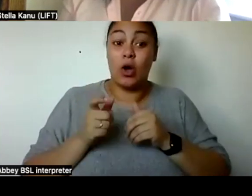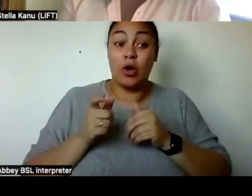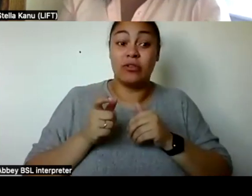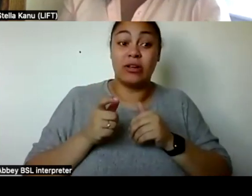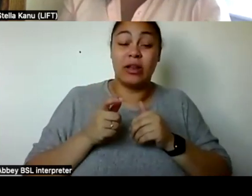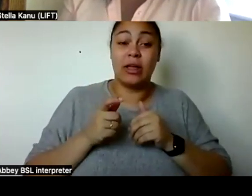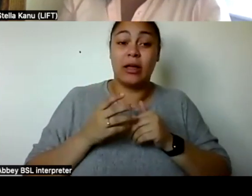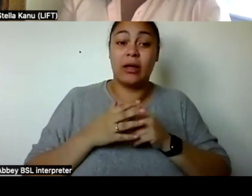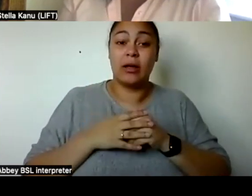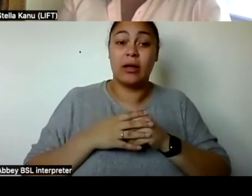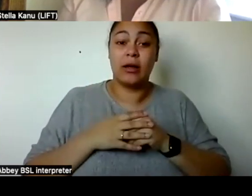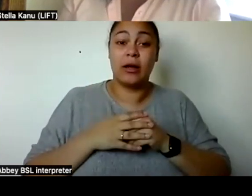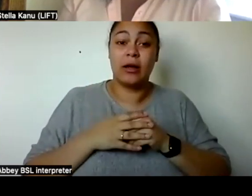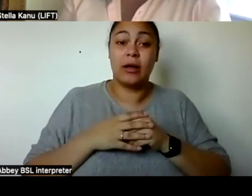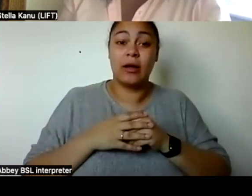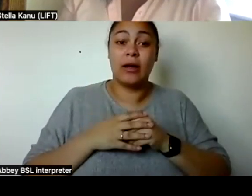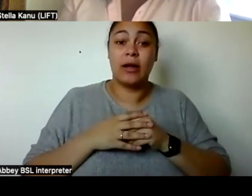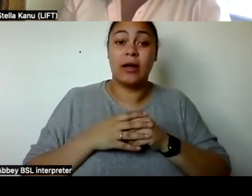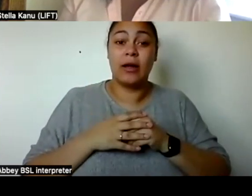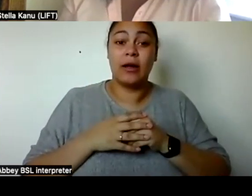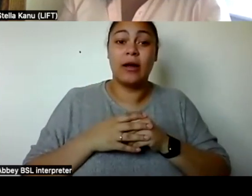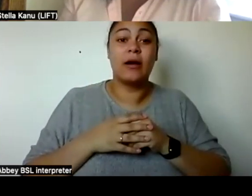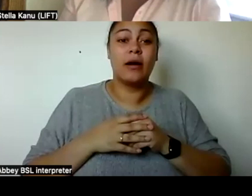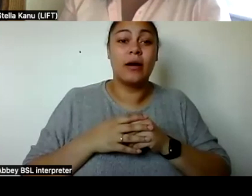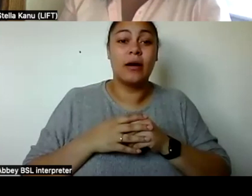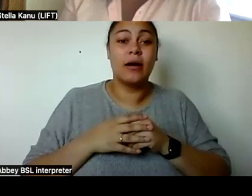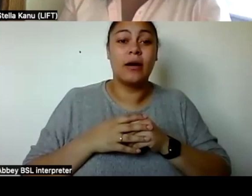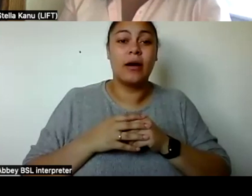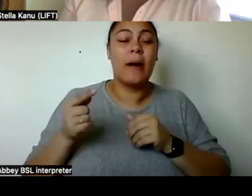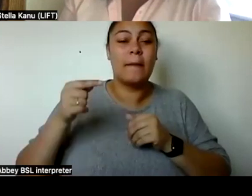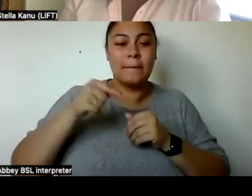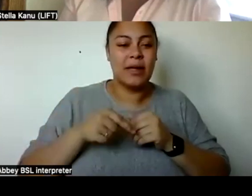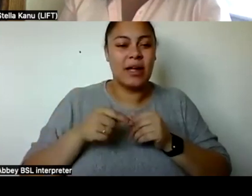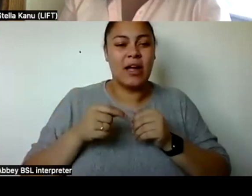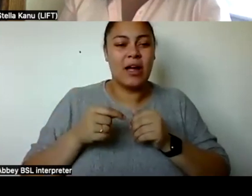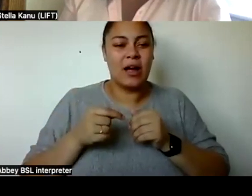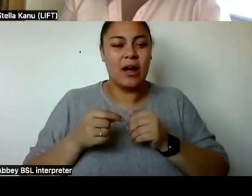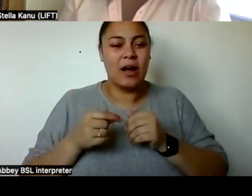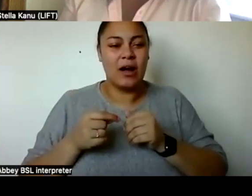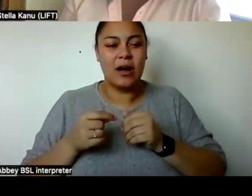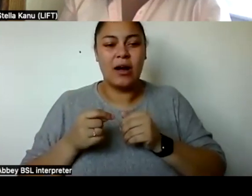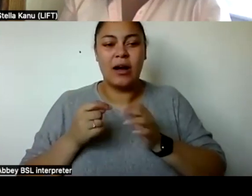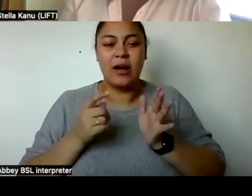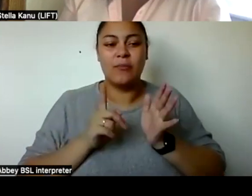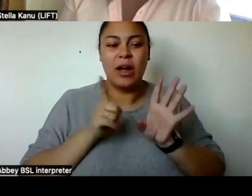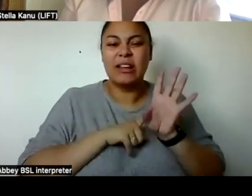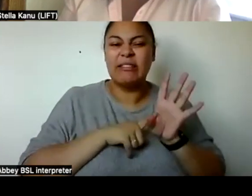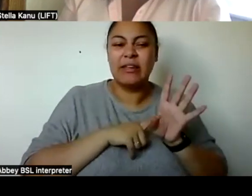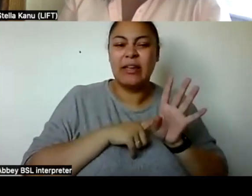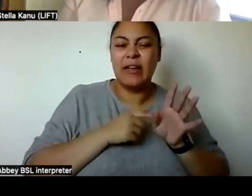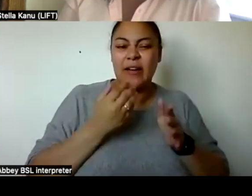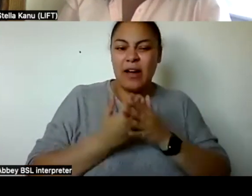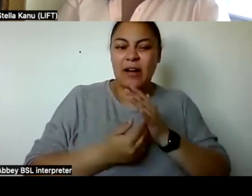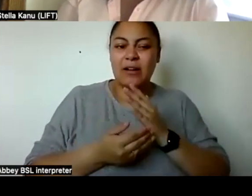5 months into a year and a half with Lyft. So it's been a pleasure as general manager to take